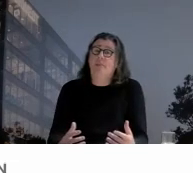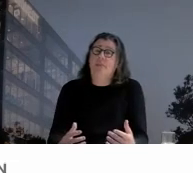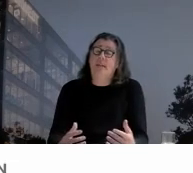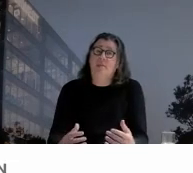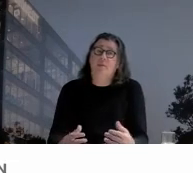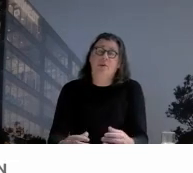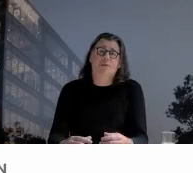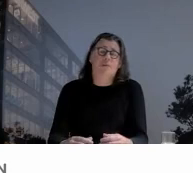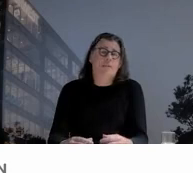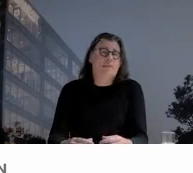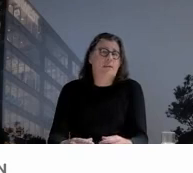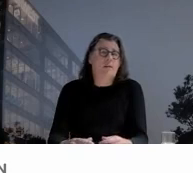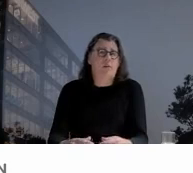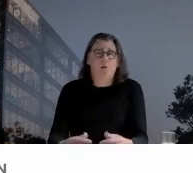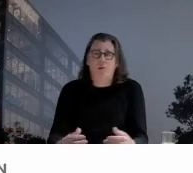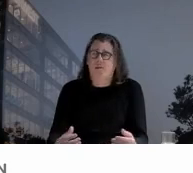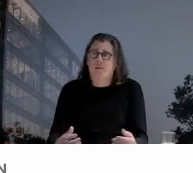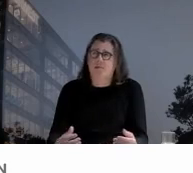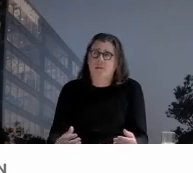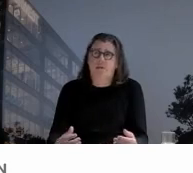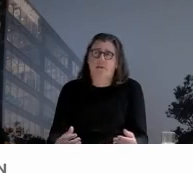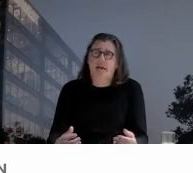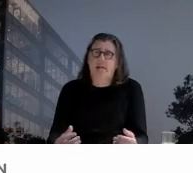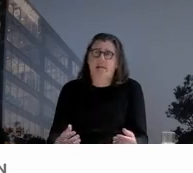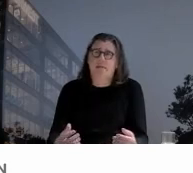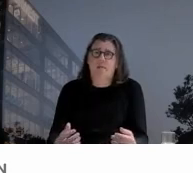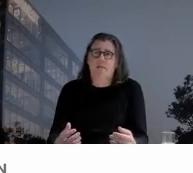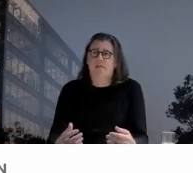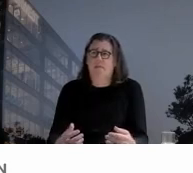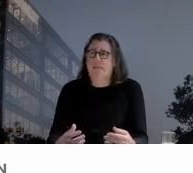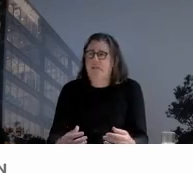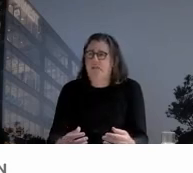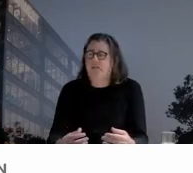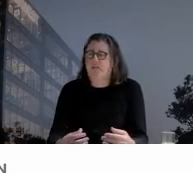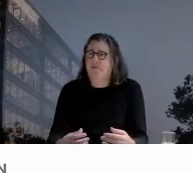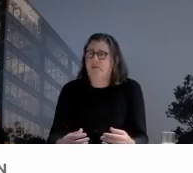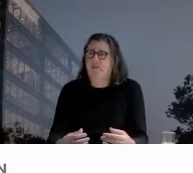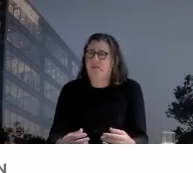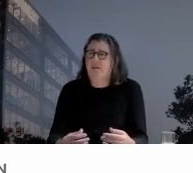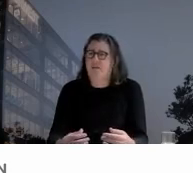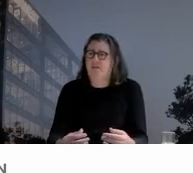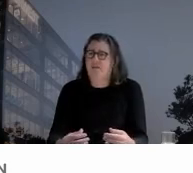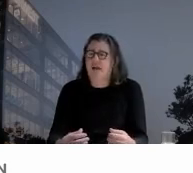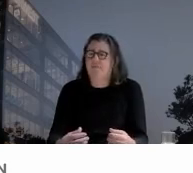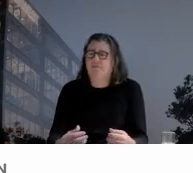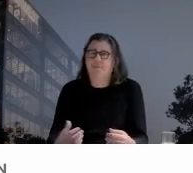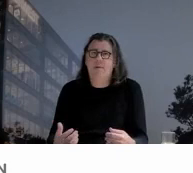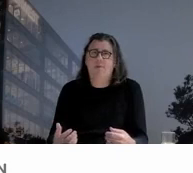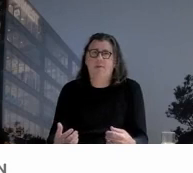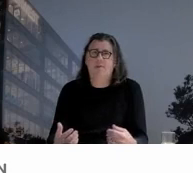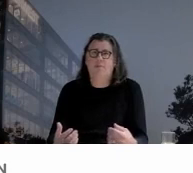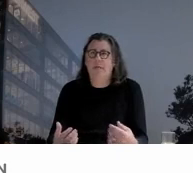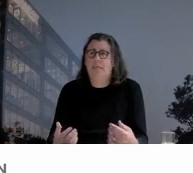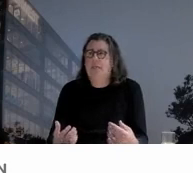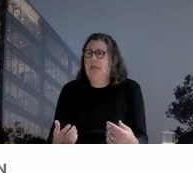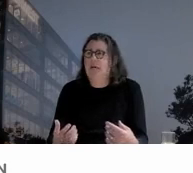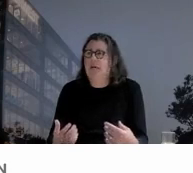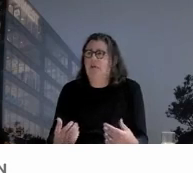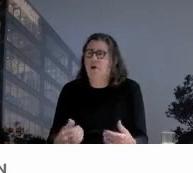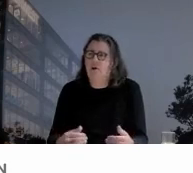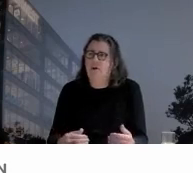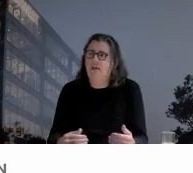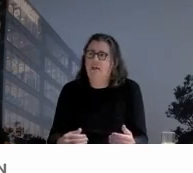So with that building then, we're also assessing all of the materiality. So what you see here in front of you is rammed earth in